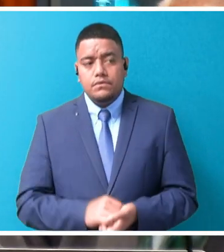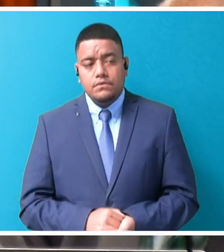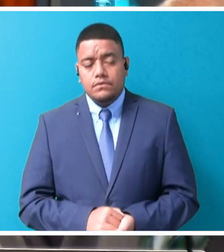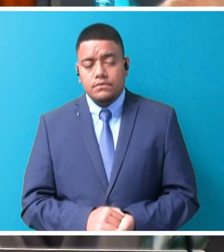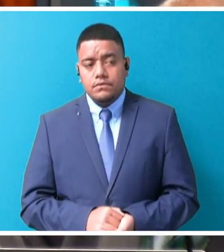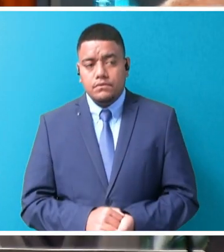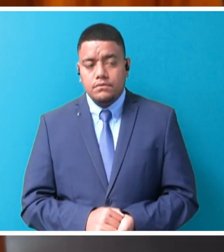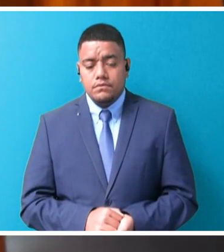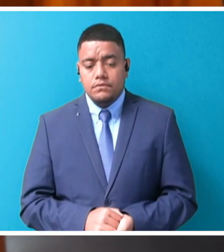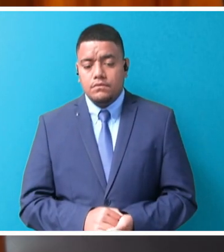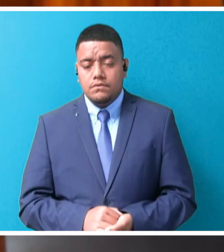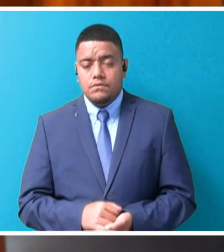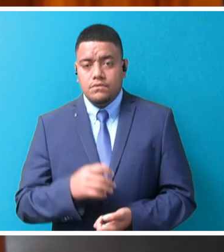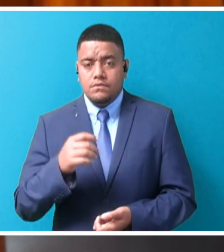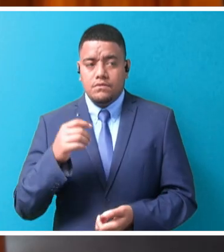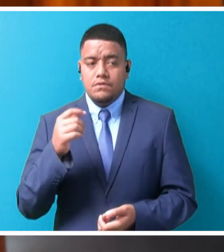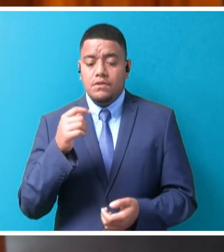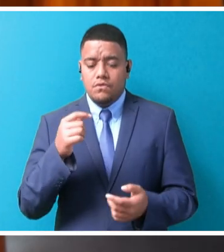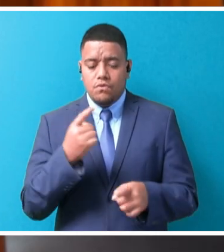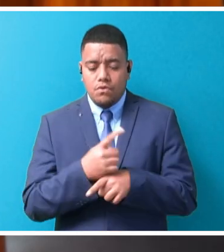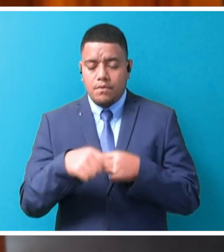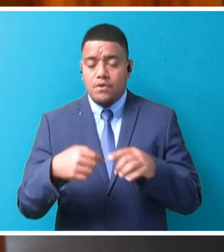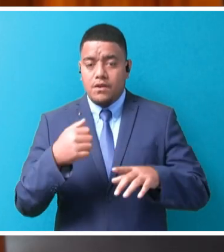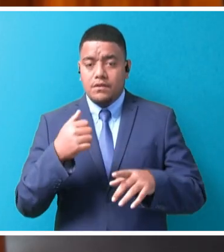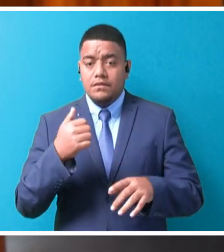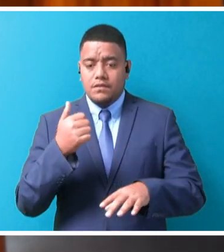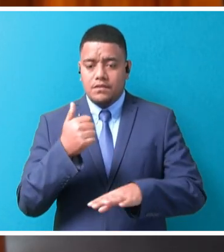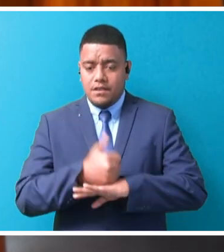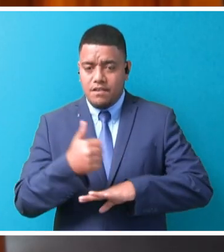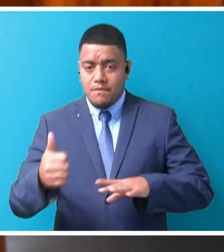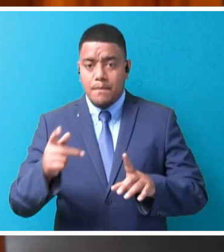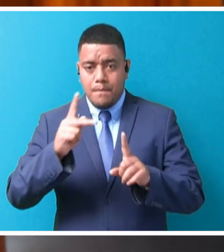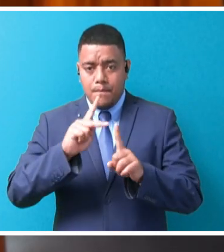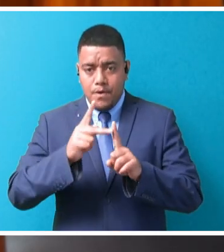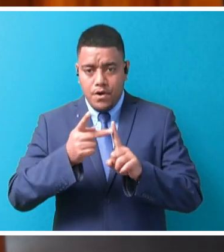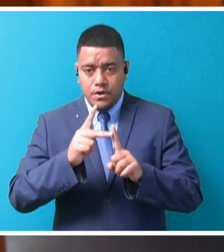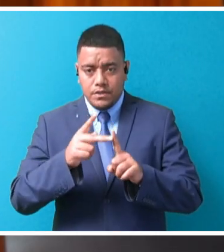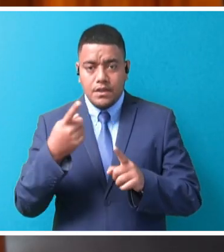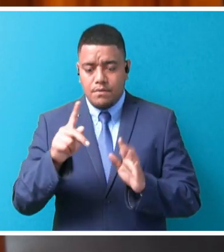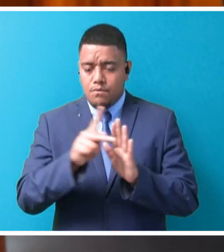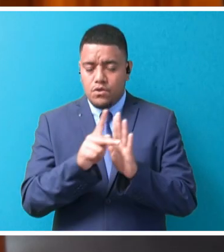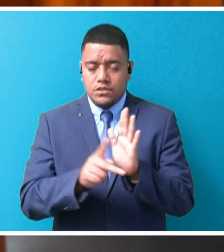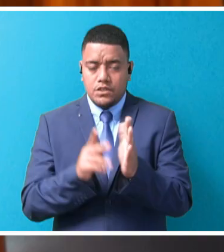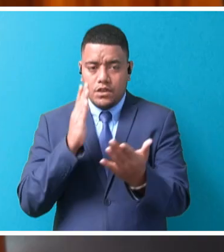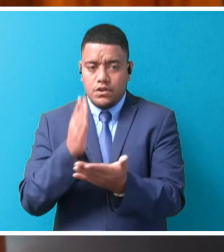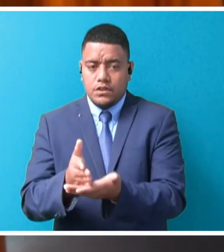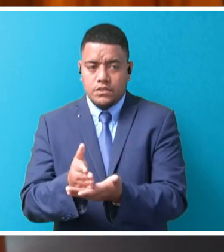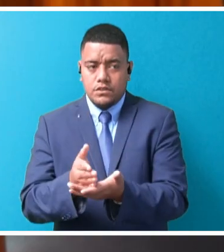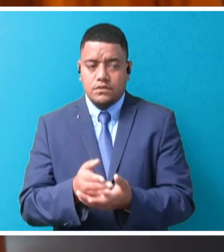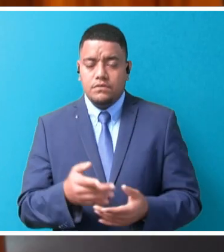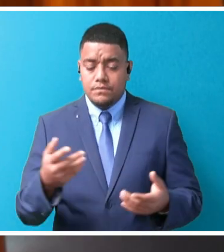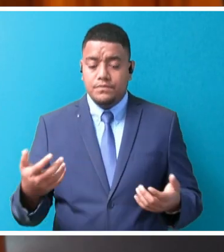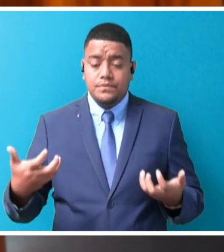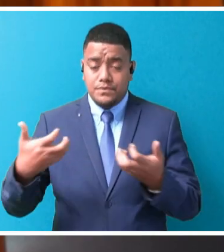in his address outlines the government's legislative priorities and policy direction. In alignment with